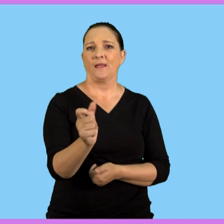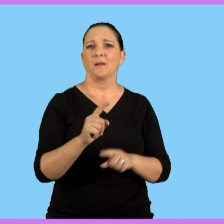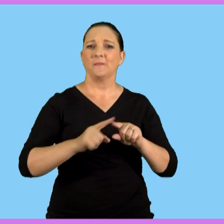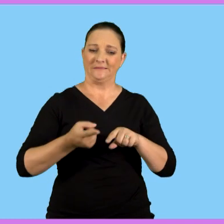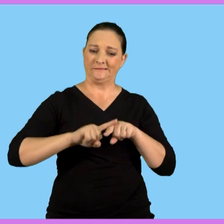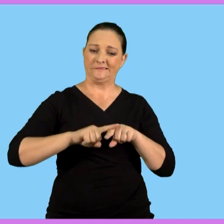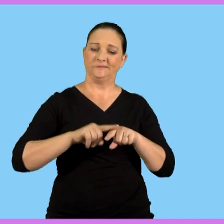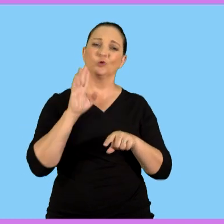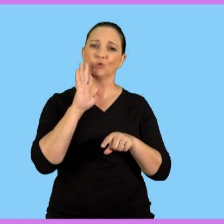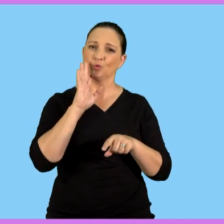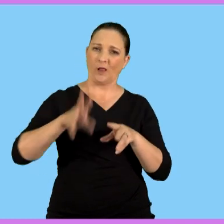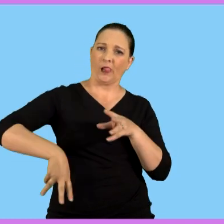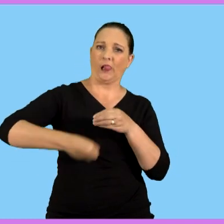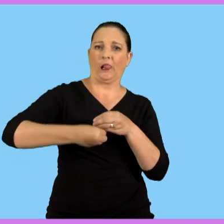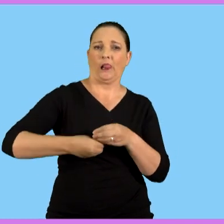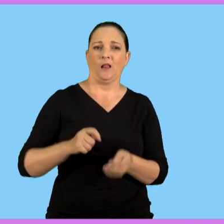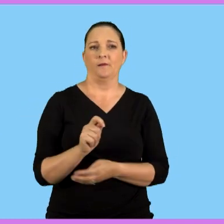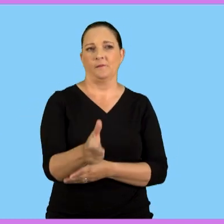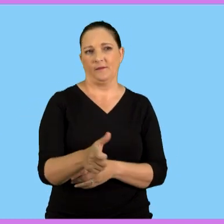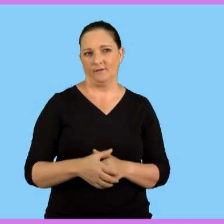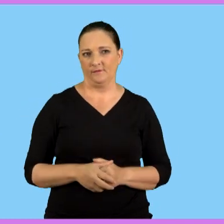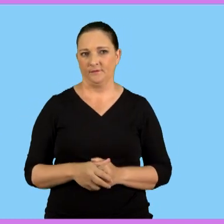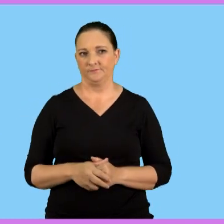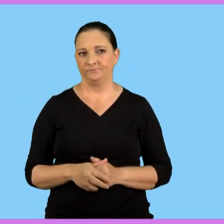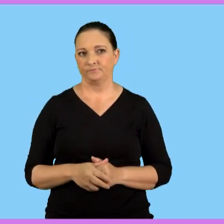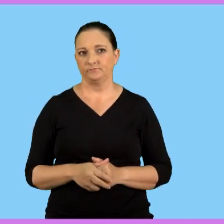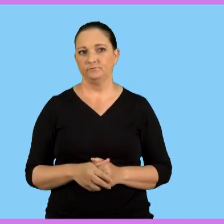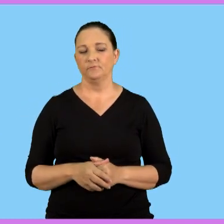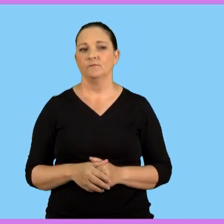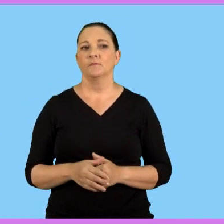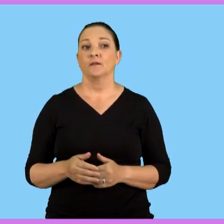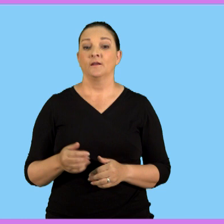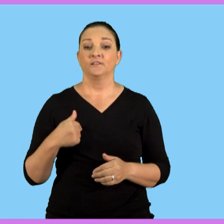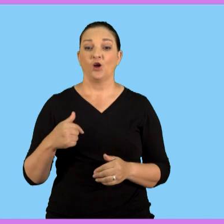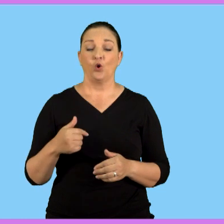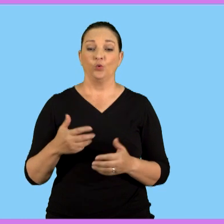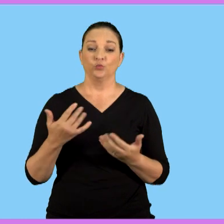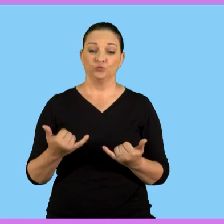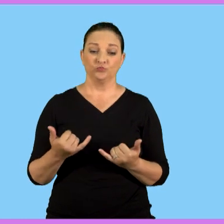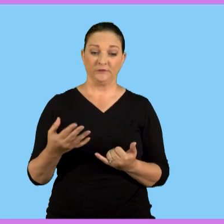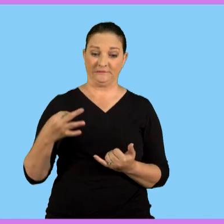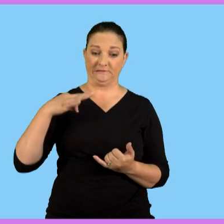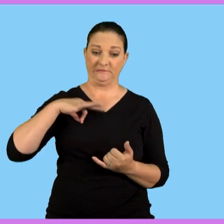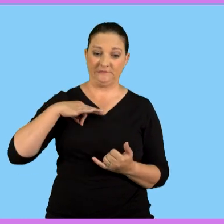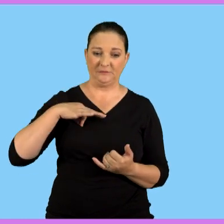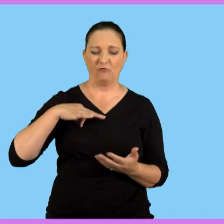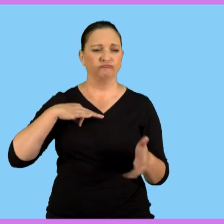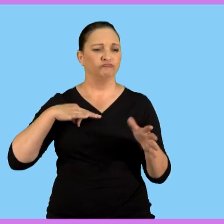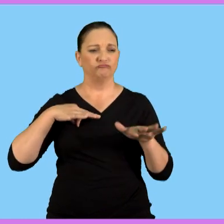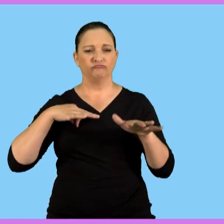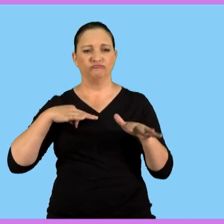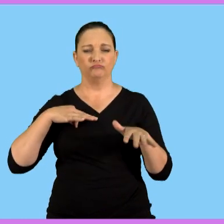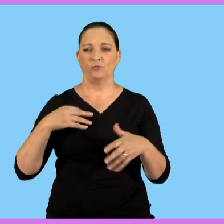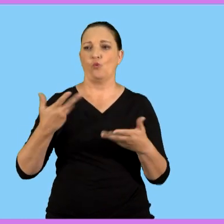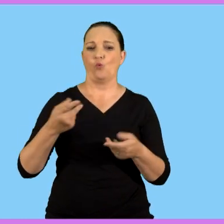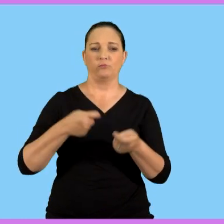interest. Occasional income or expense An income that is received infrequently